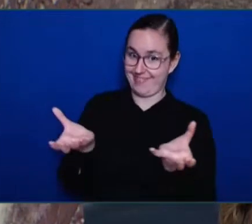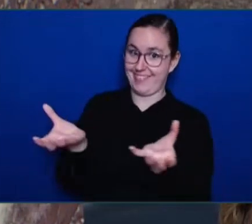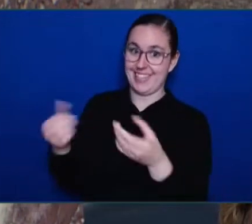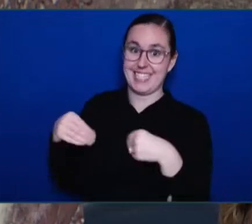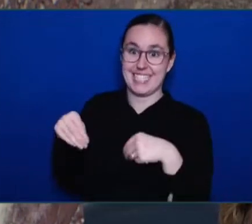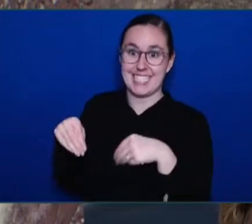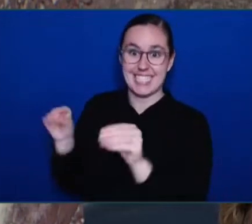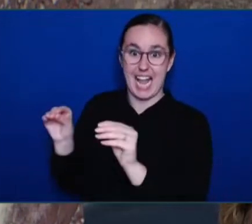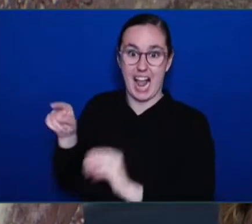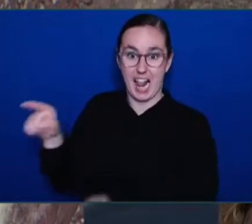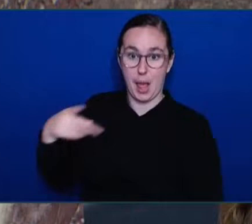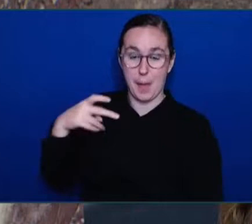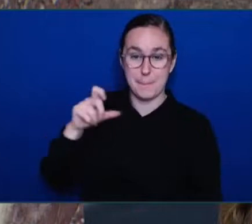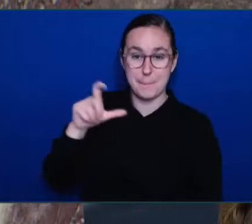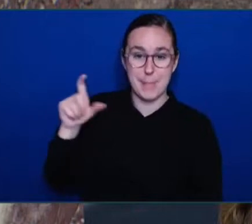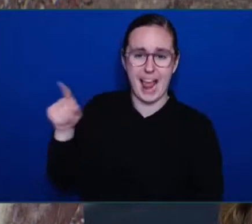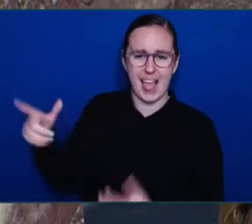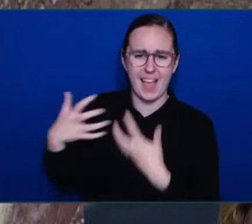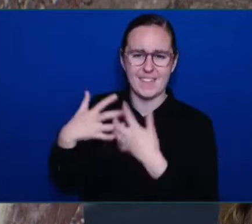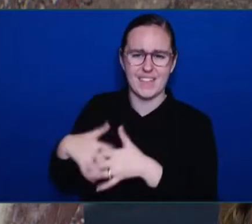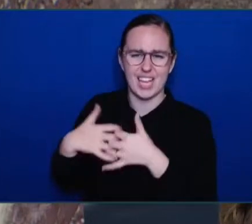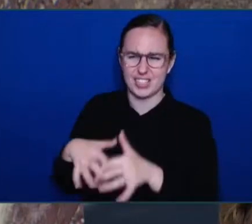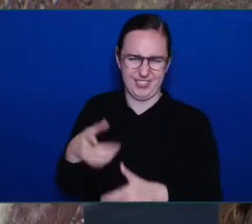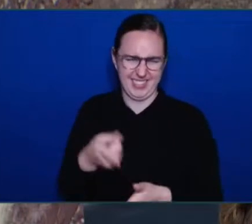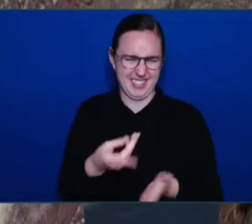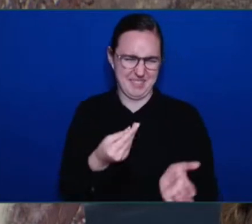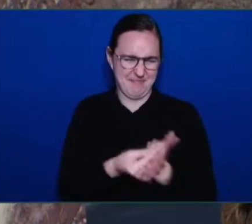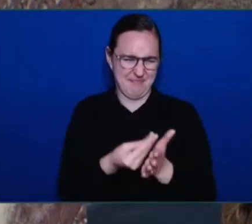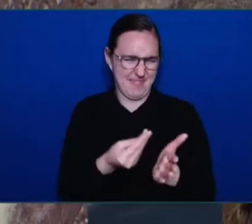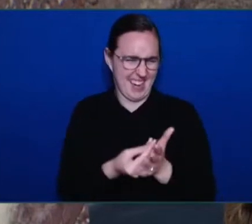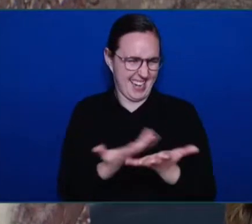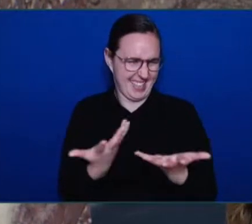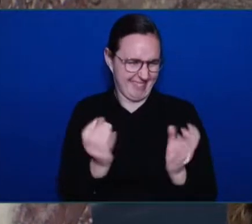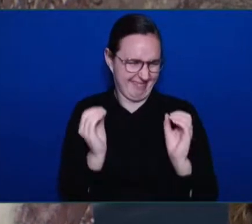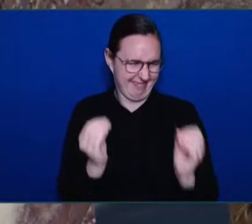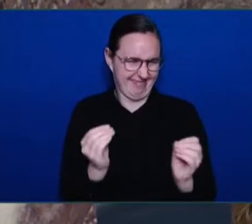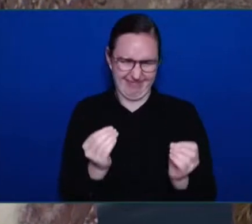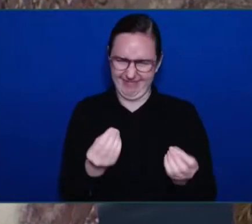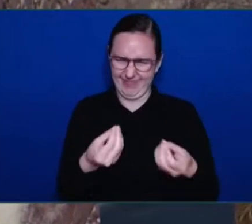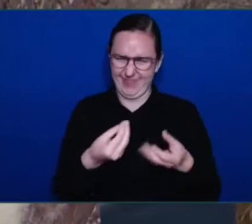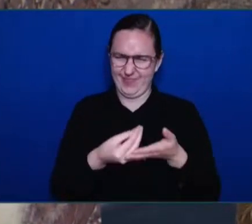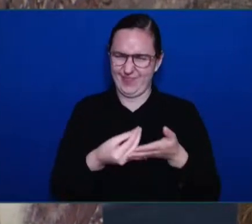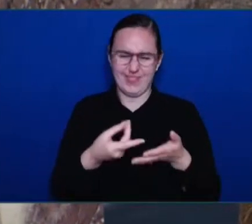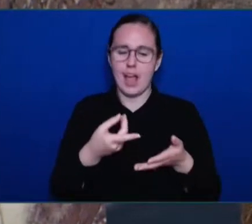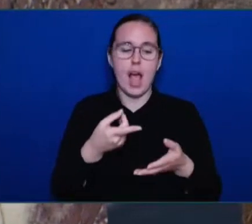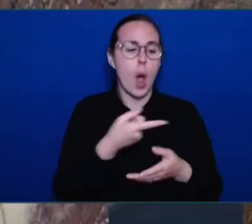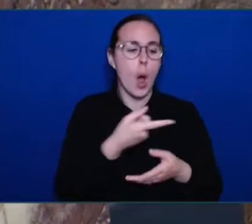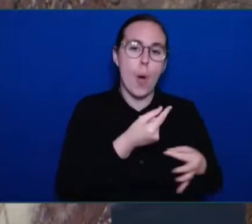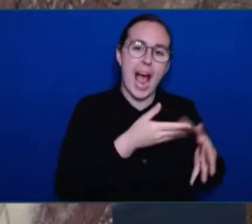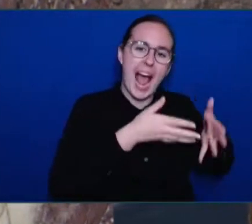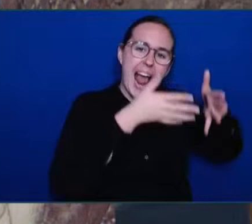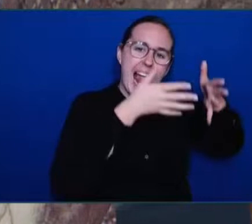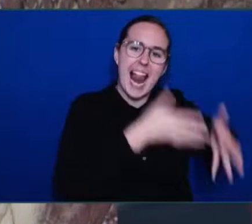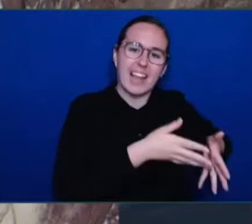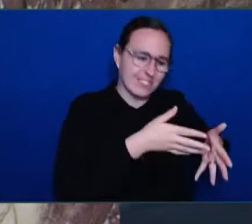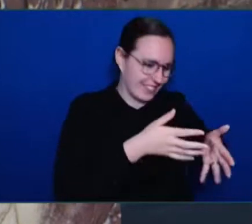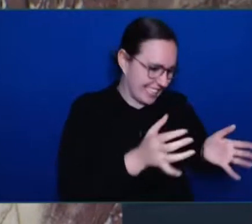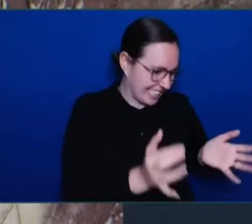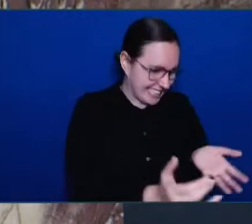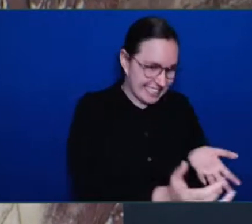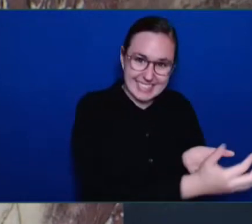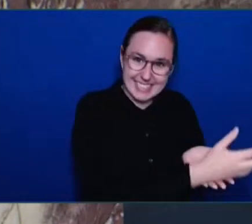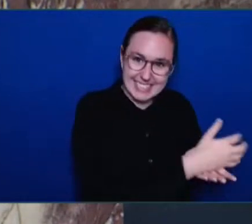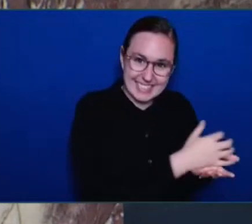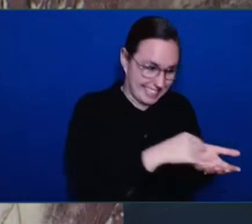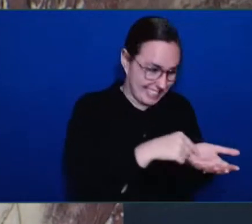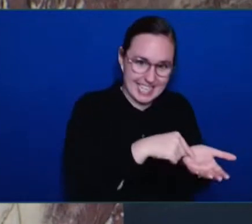$100 a cubic meter, whereas waste that is going into pellets averages about $25 a cubic meter. So nobody